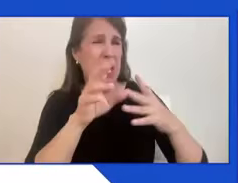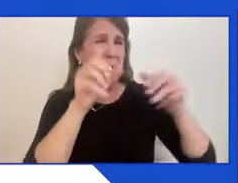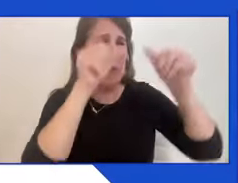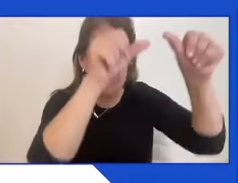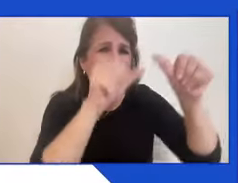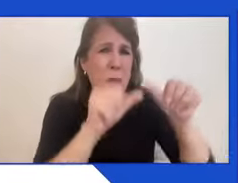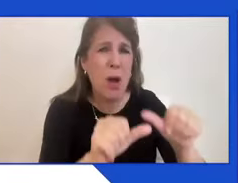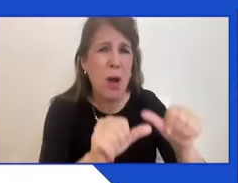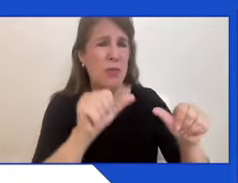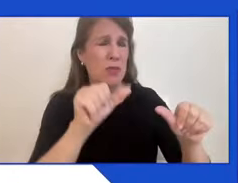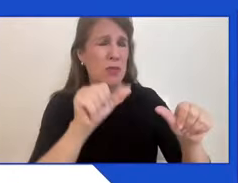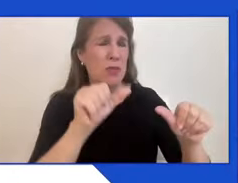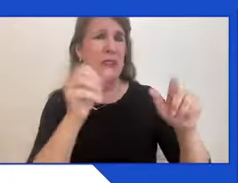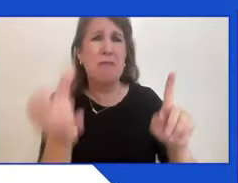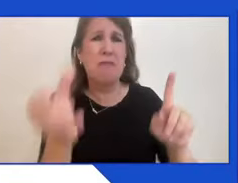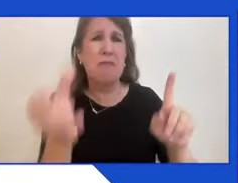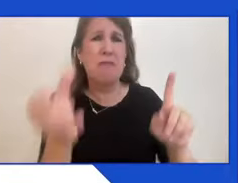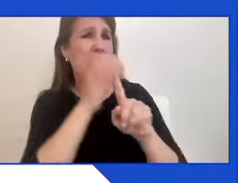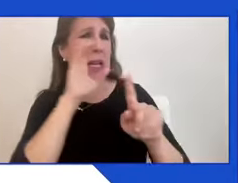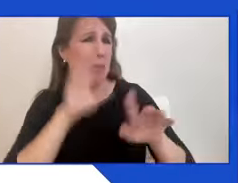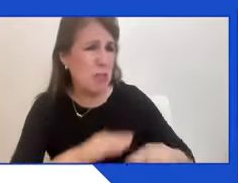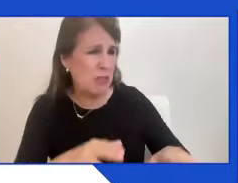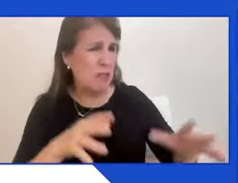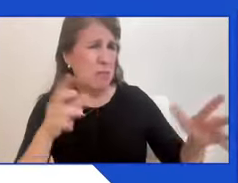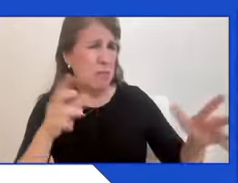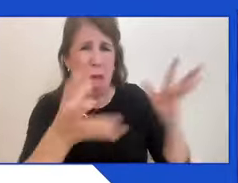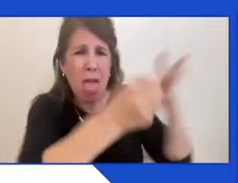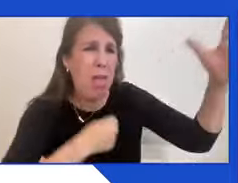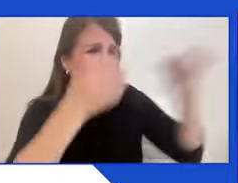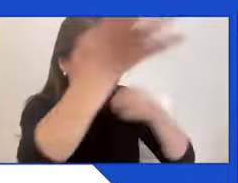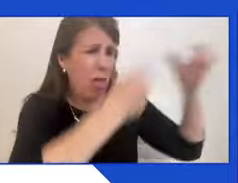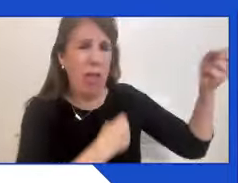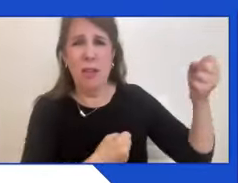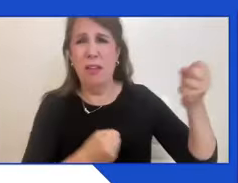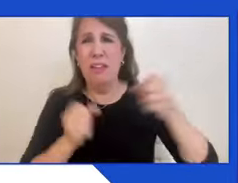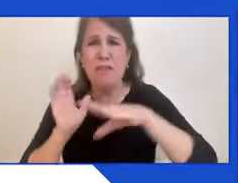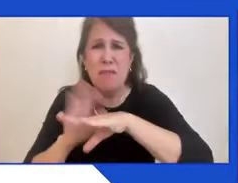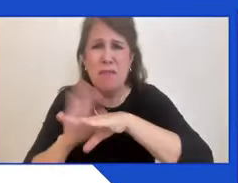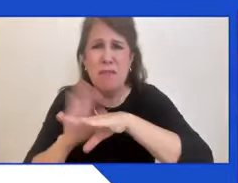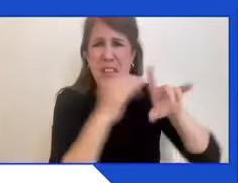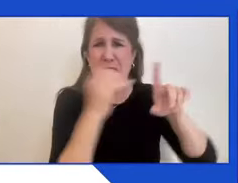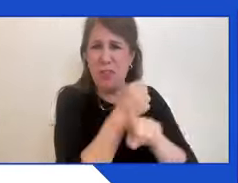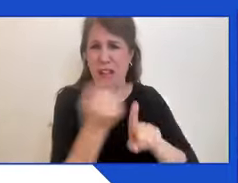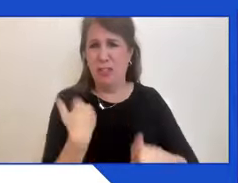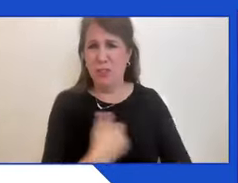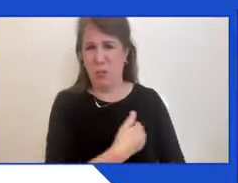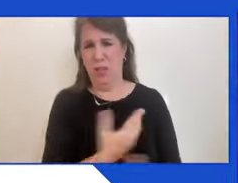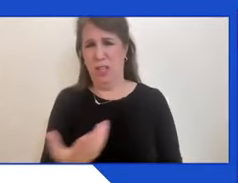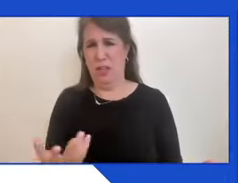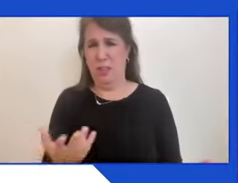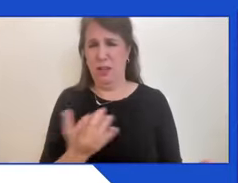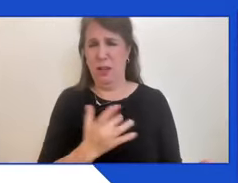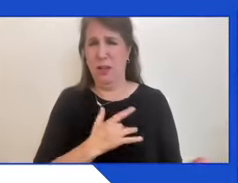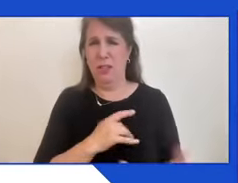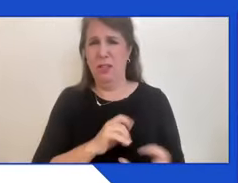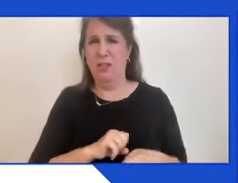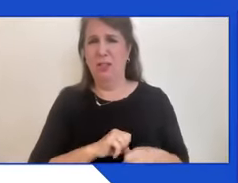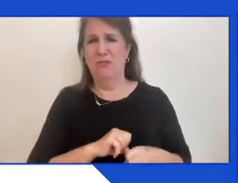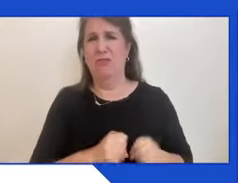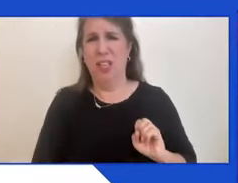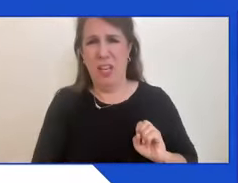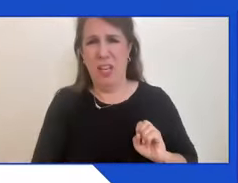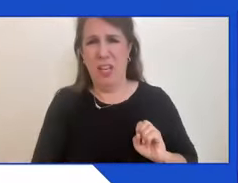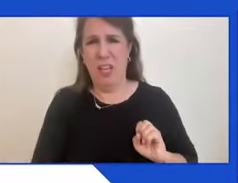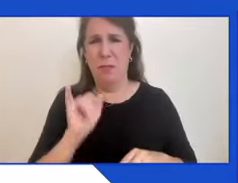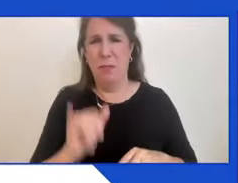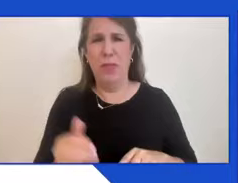threats of violence. Our hearts remain shattered by that dark Saturday